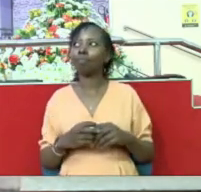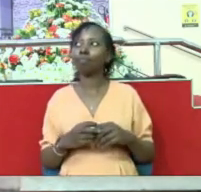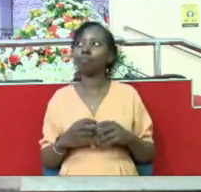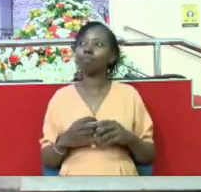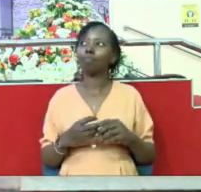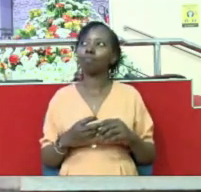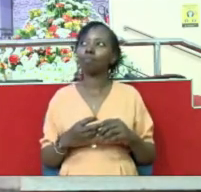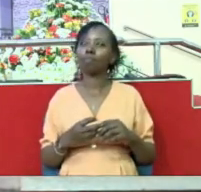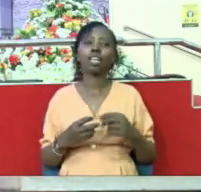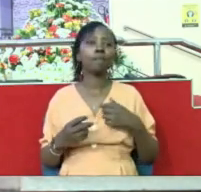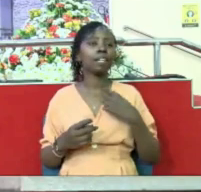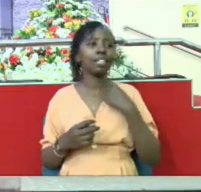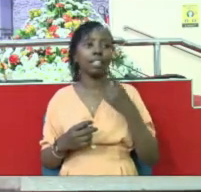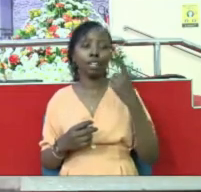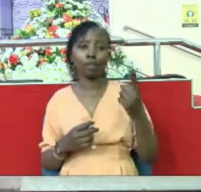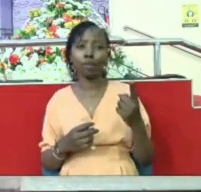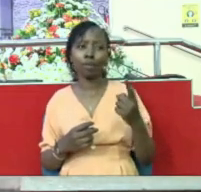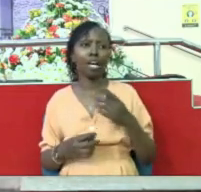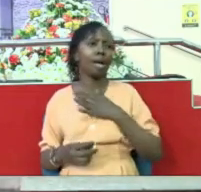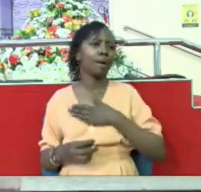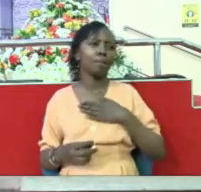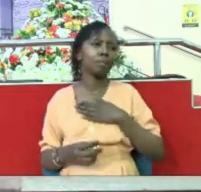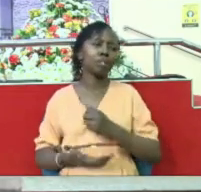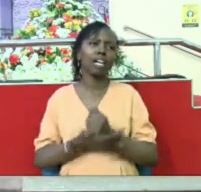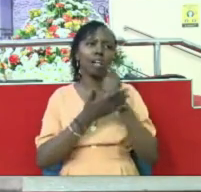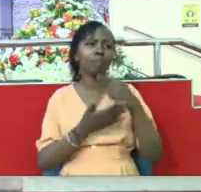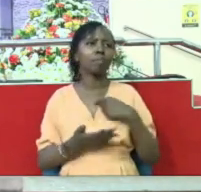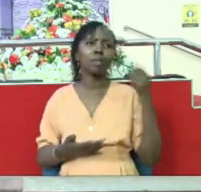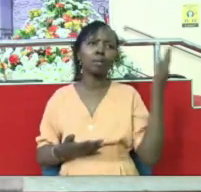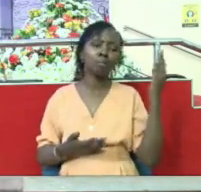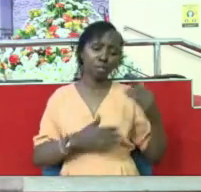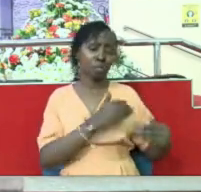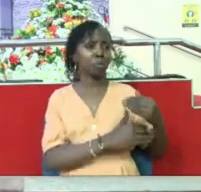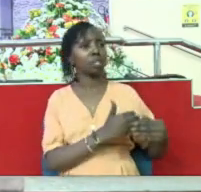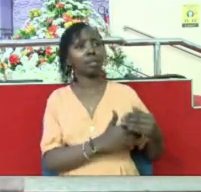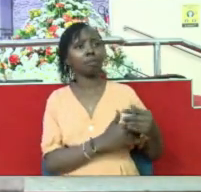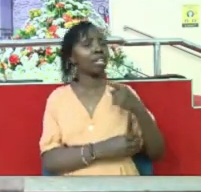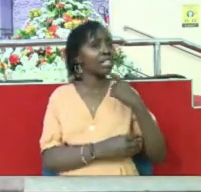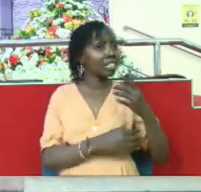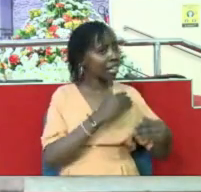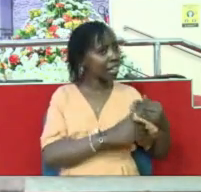But let me tell you. And please help me preach to your neighbor. Tell them, you know why you get